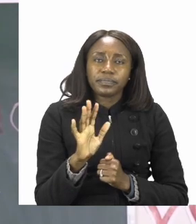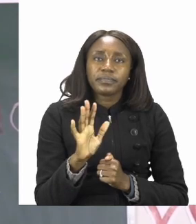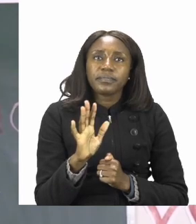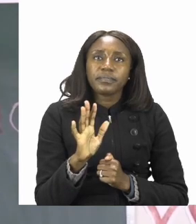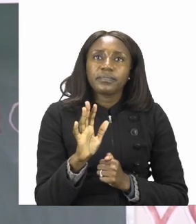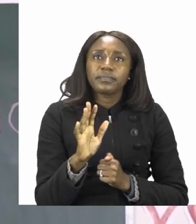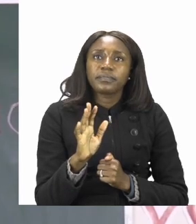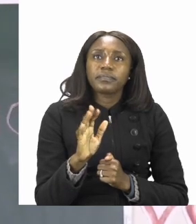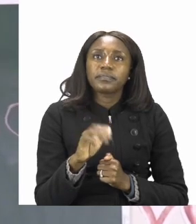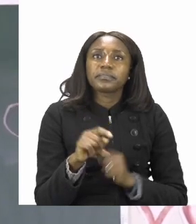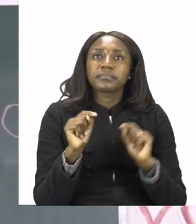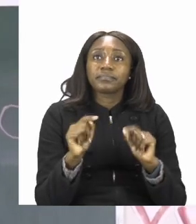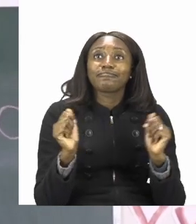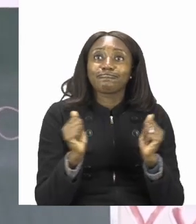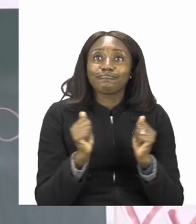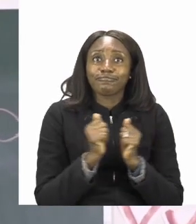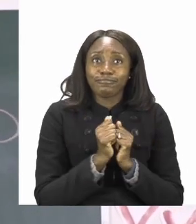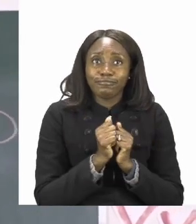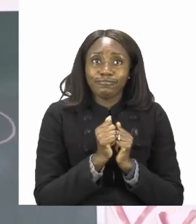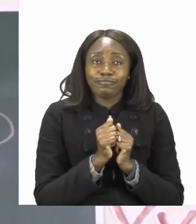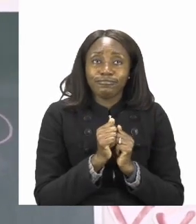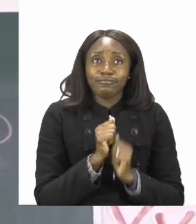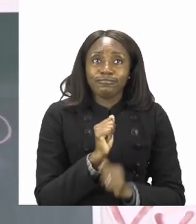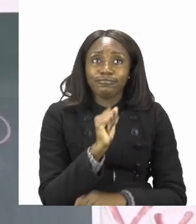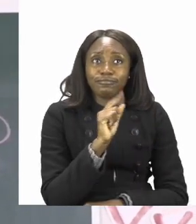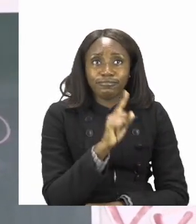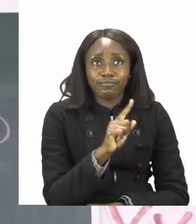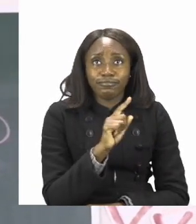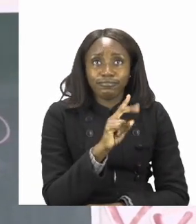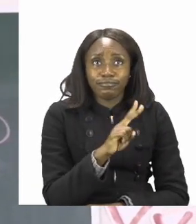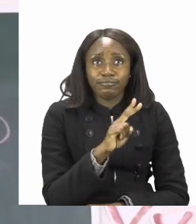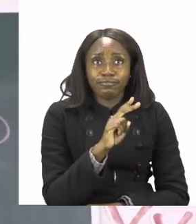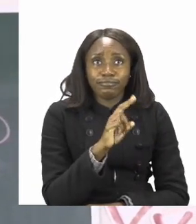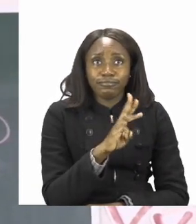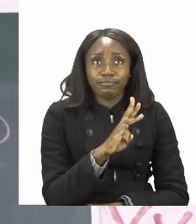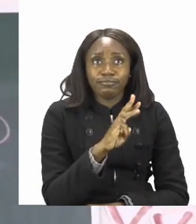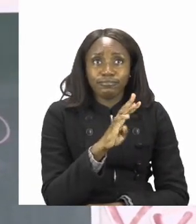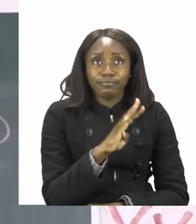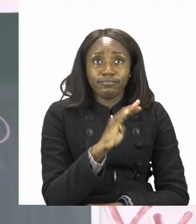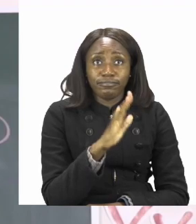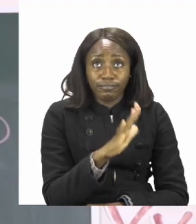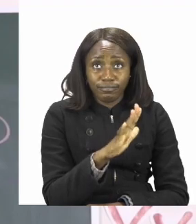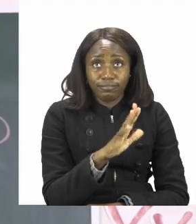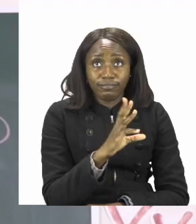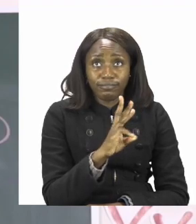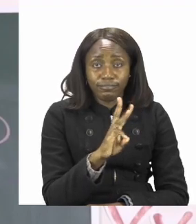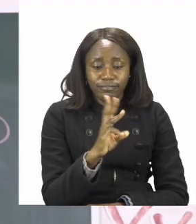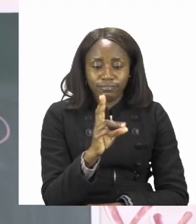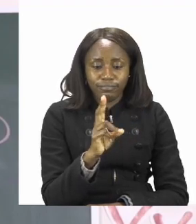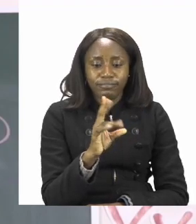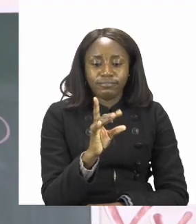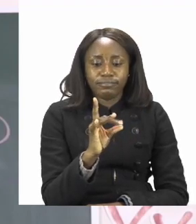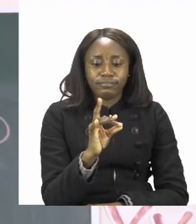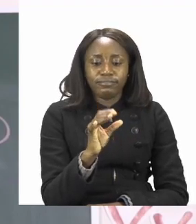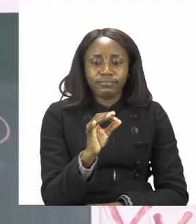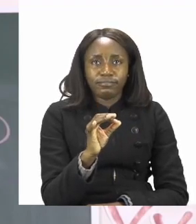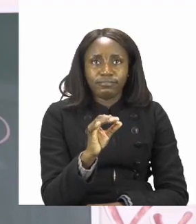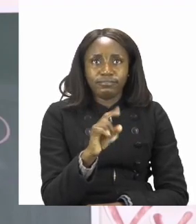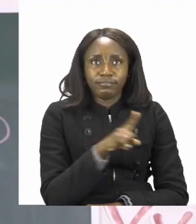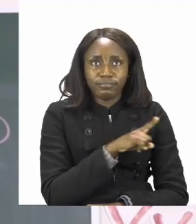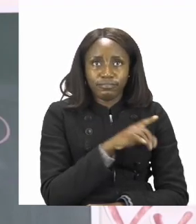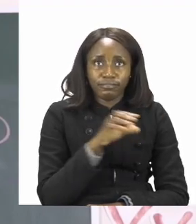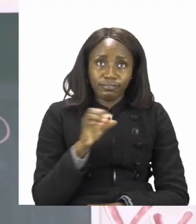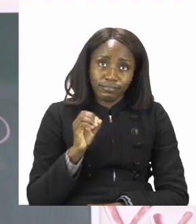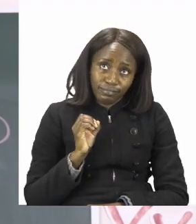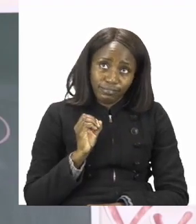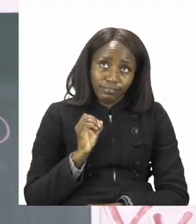4, 5. And then, after doing that, we need to add